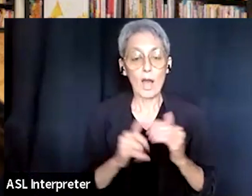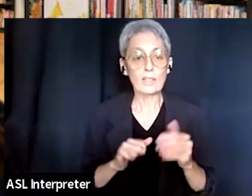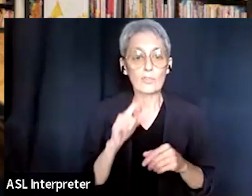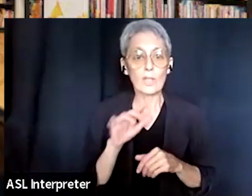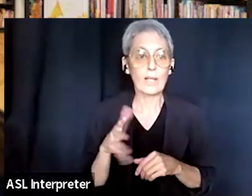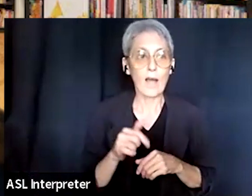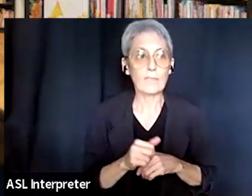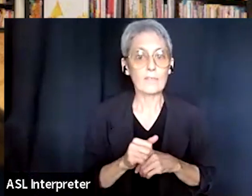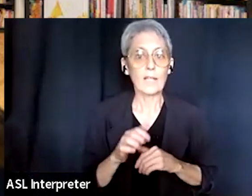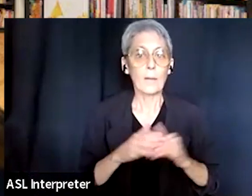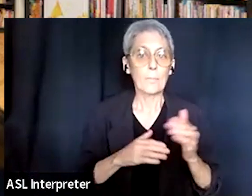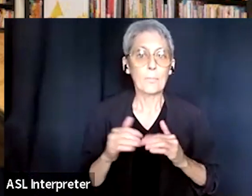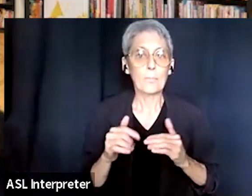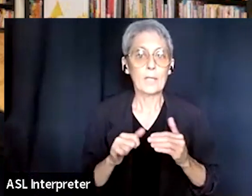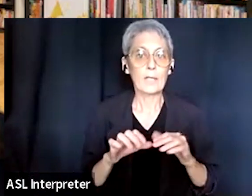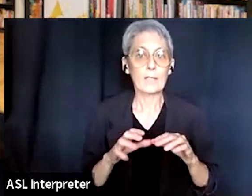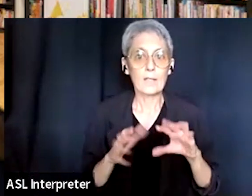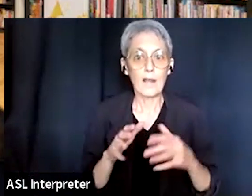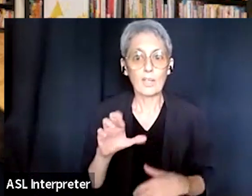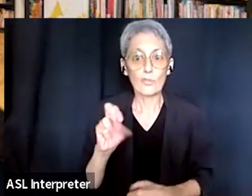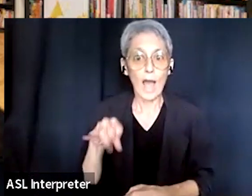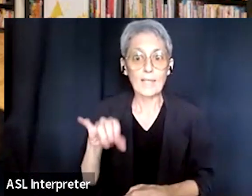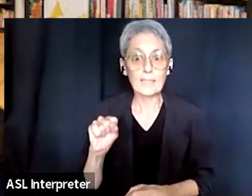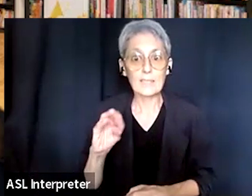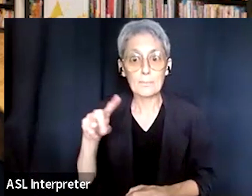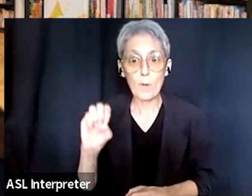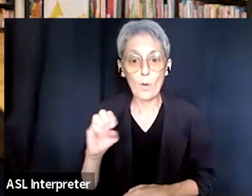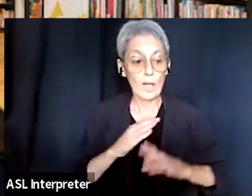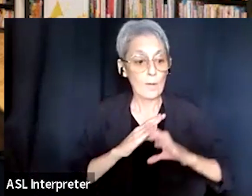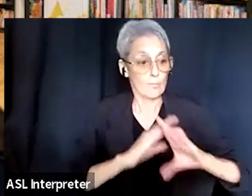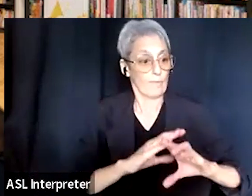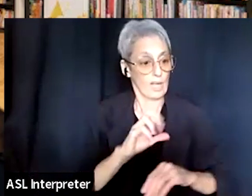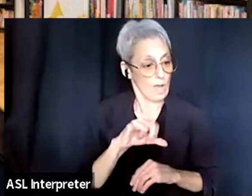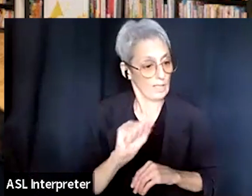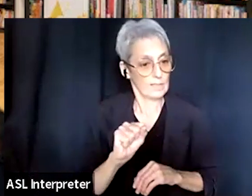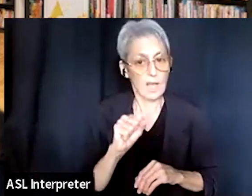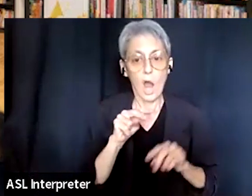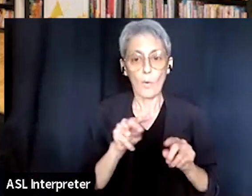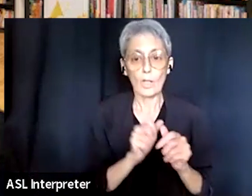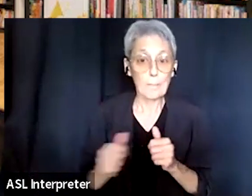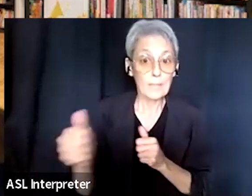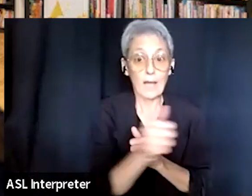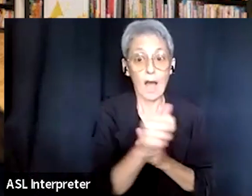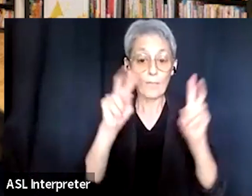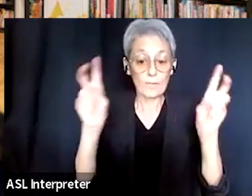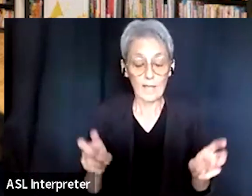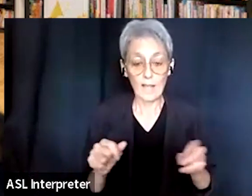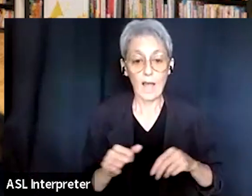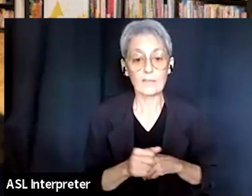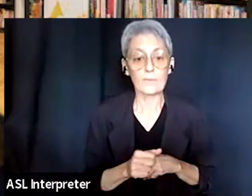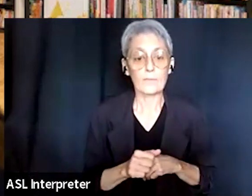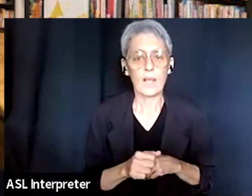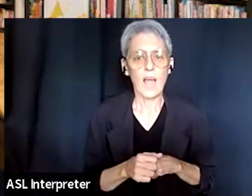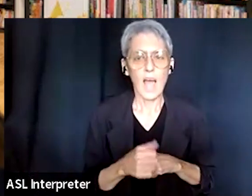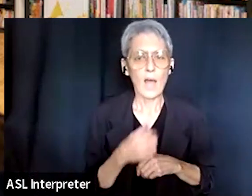build us into kind of crisis mode and crisis prevention mode? Are we looking beyond those headlines to say, okay, what is the research behind this?